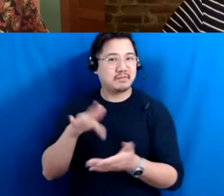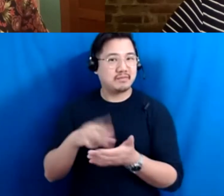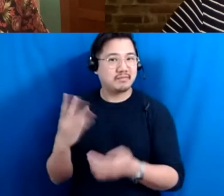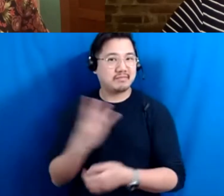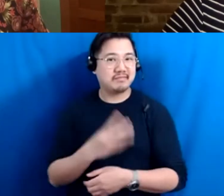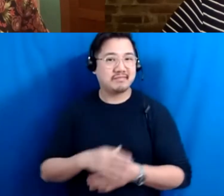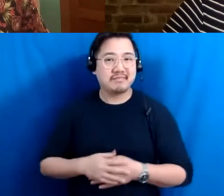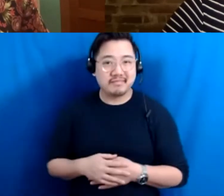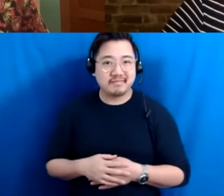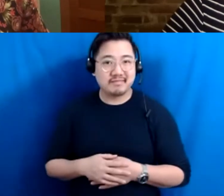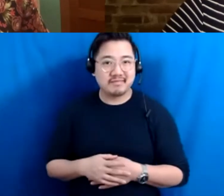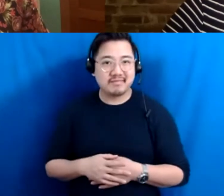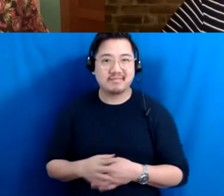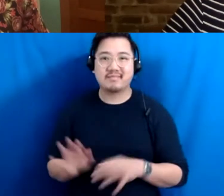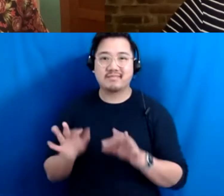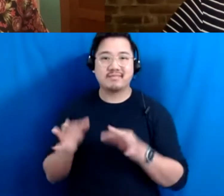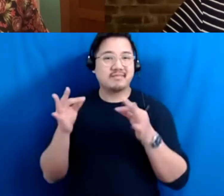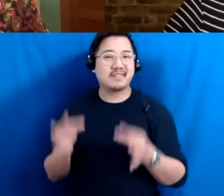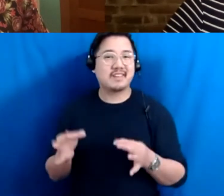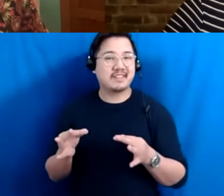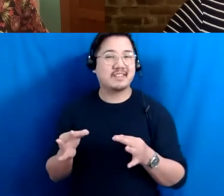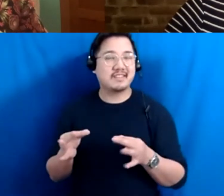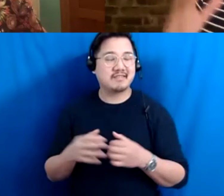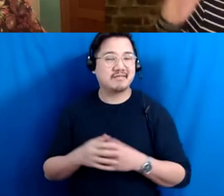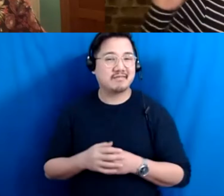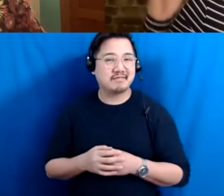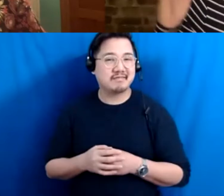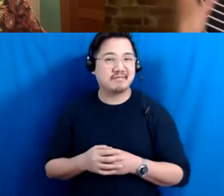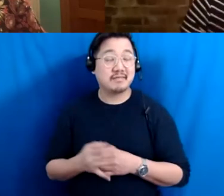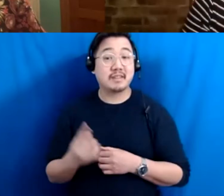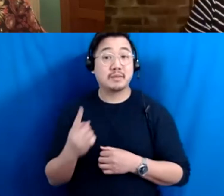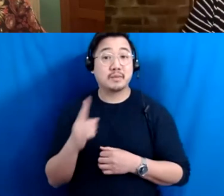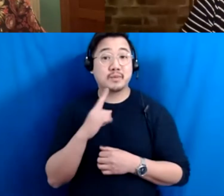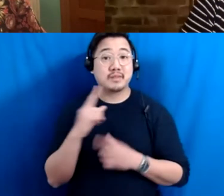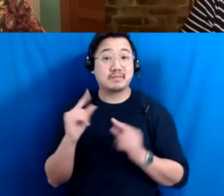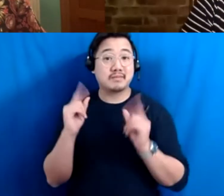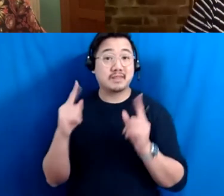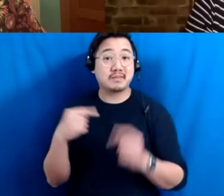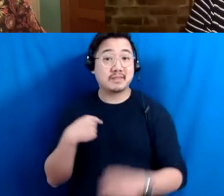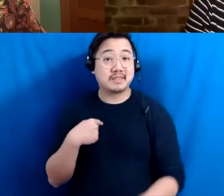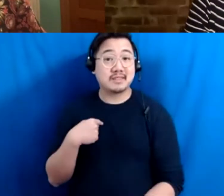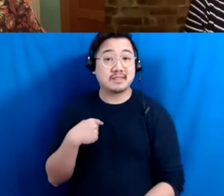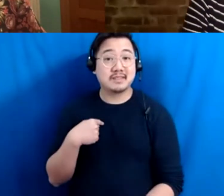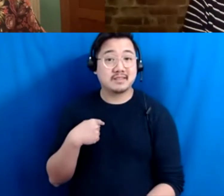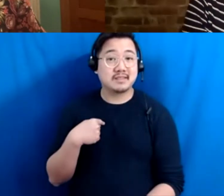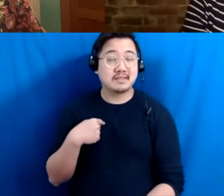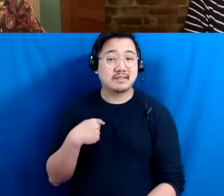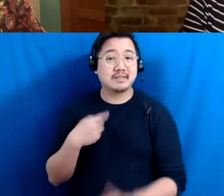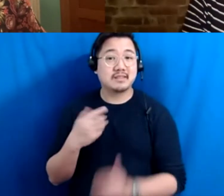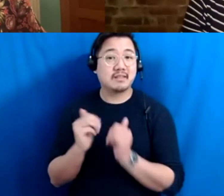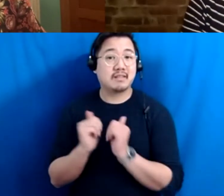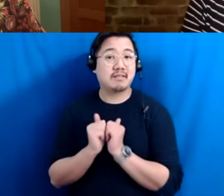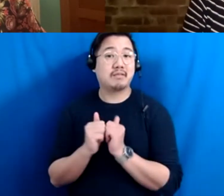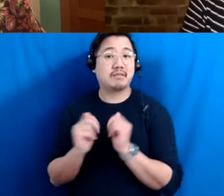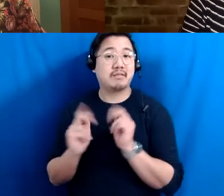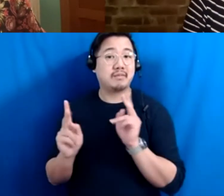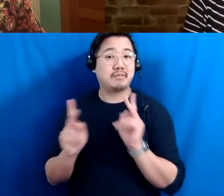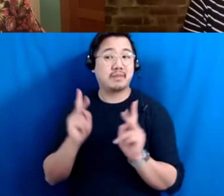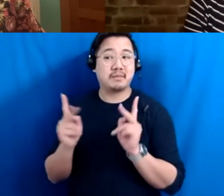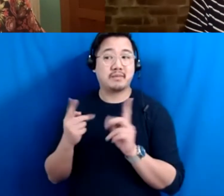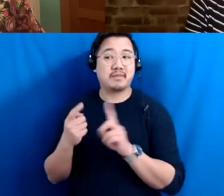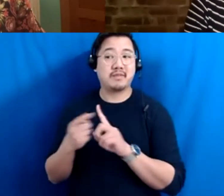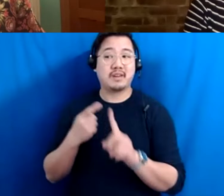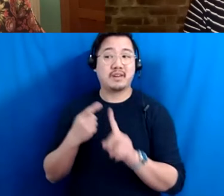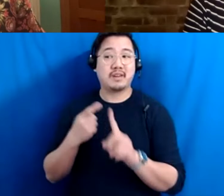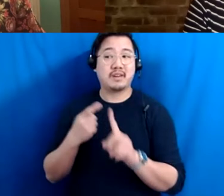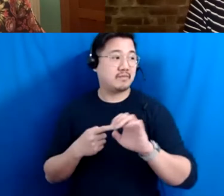Totally. I mean, I think this is something that surprised me about the way that folks on the East and the West Coast, but